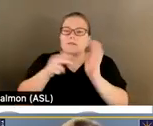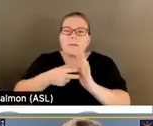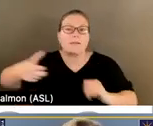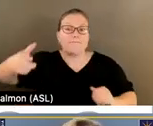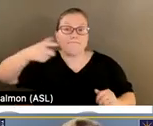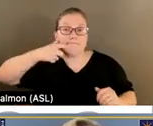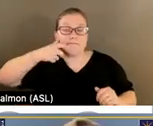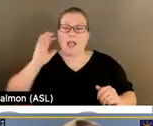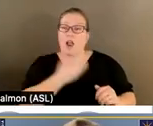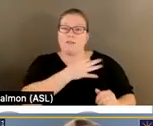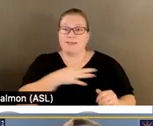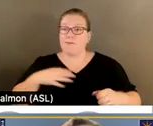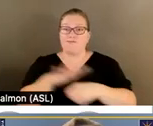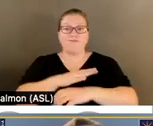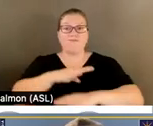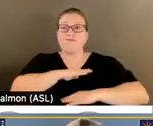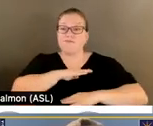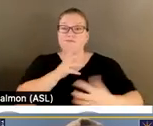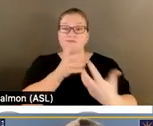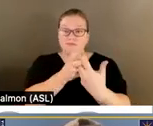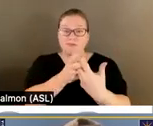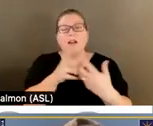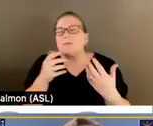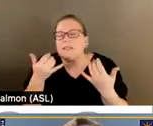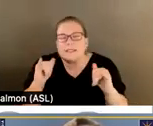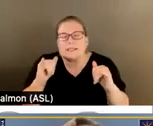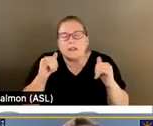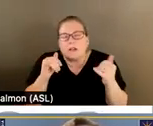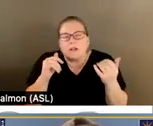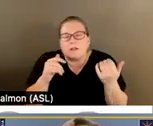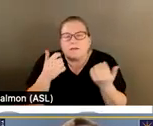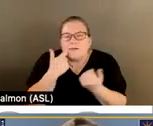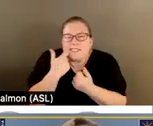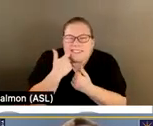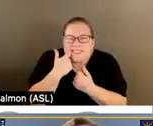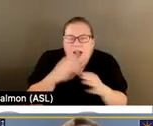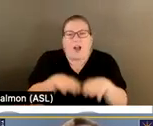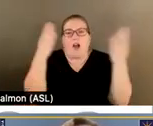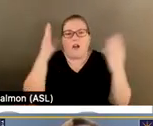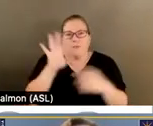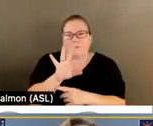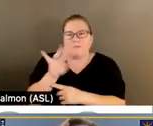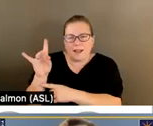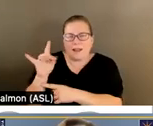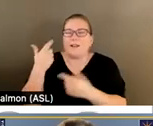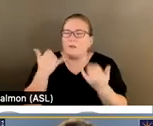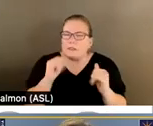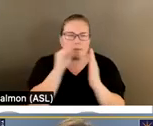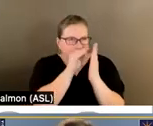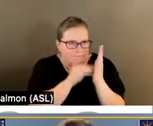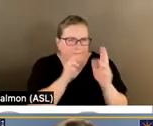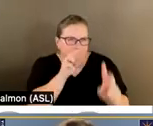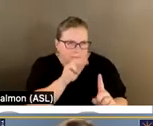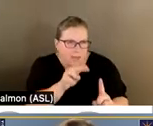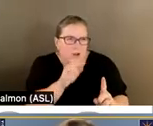current demand. This is still really early in the rollout, and we have to continue to closely monitor our performance and response rates as